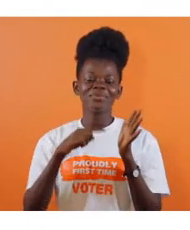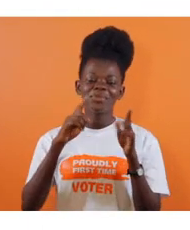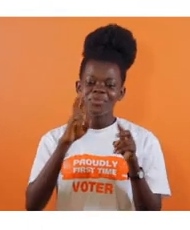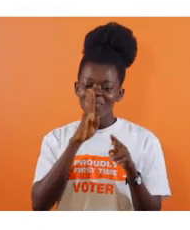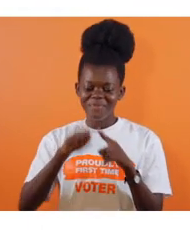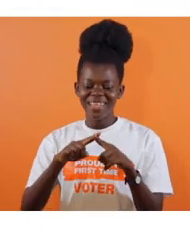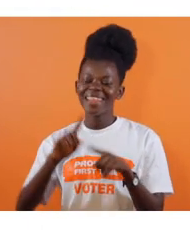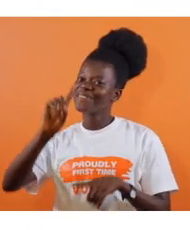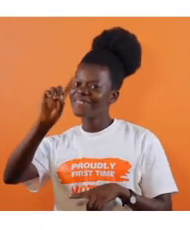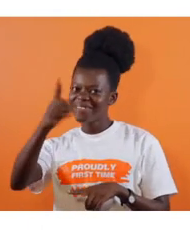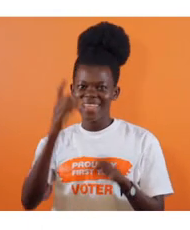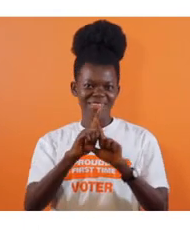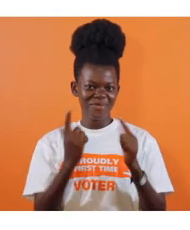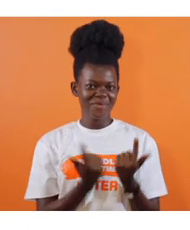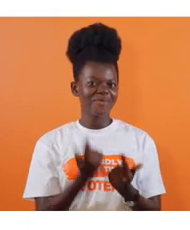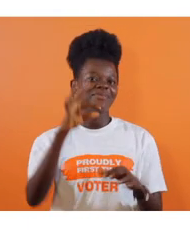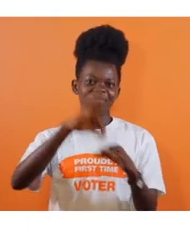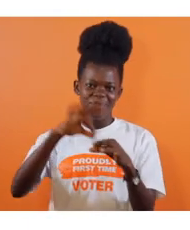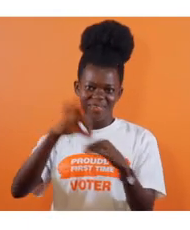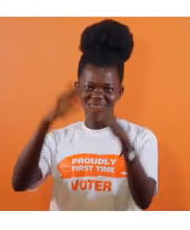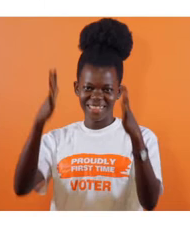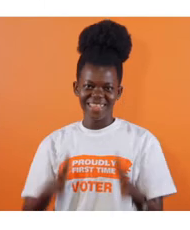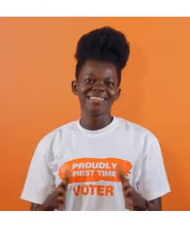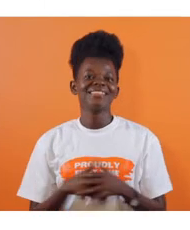campaign is brought to you by Youth Bridge